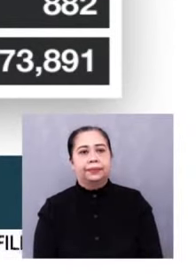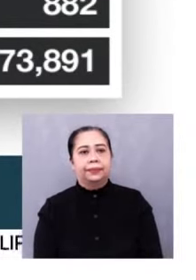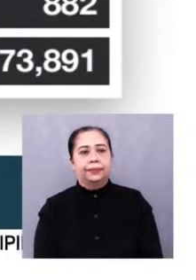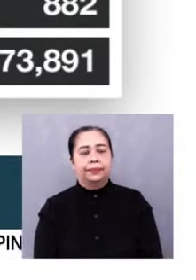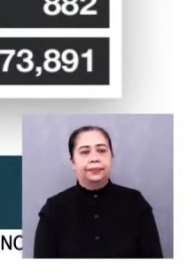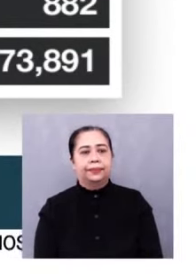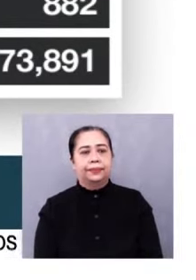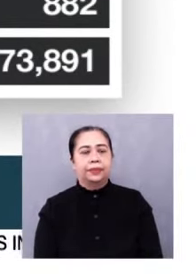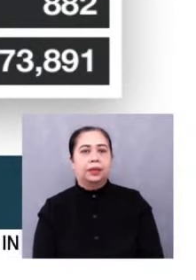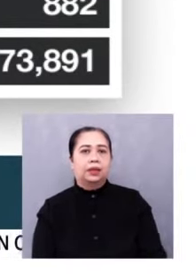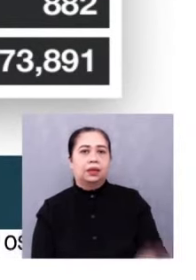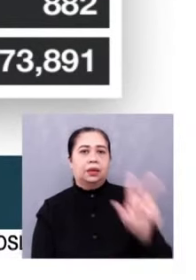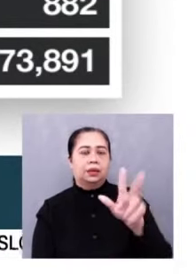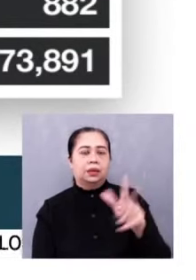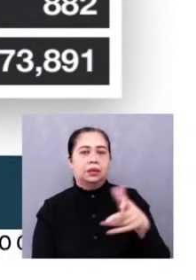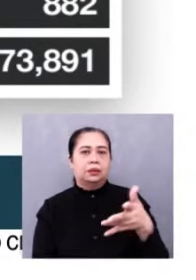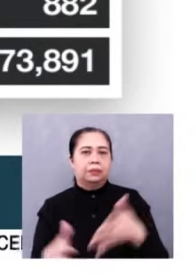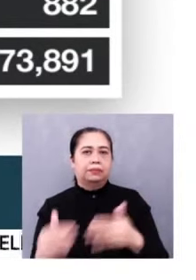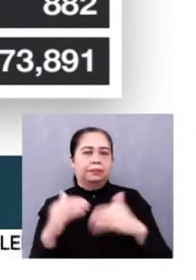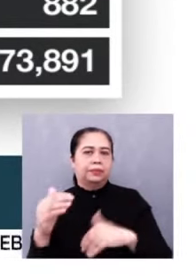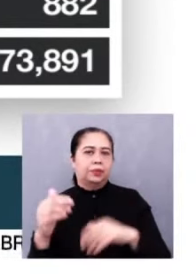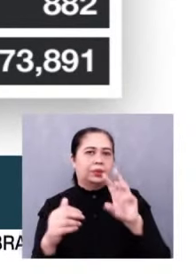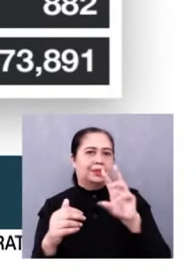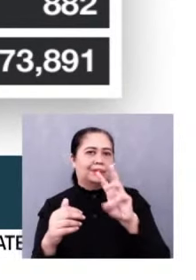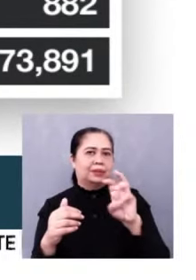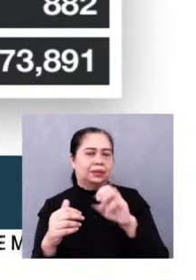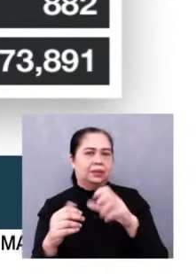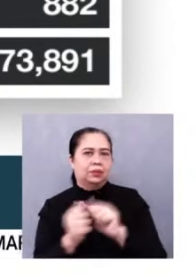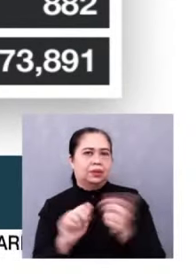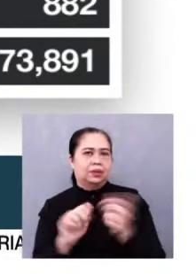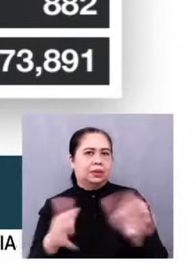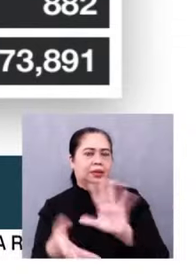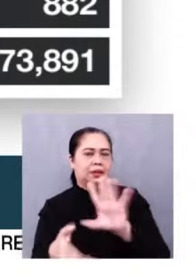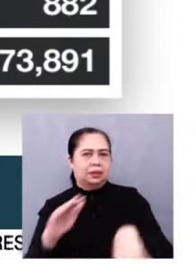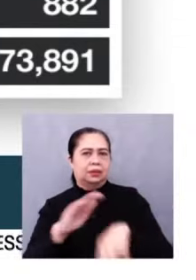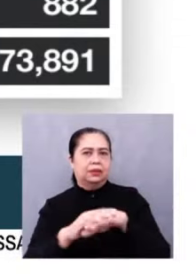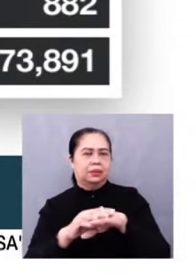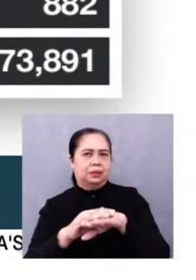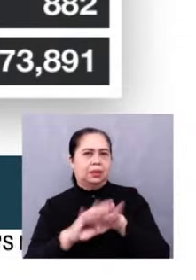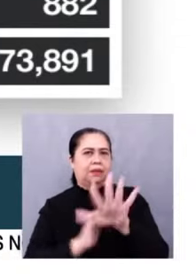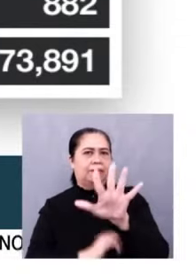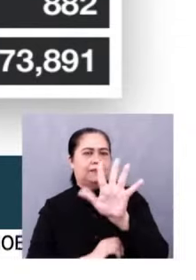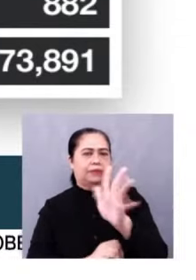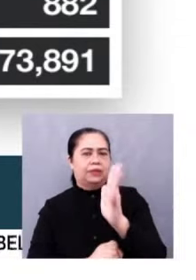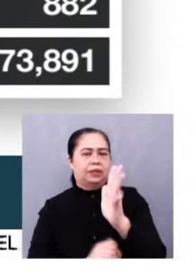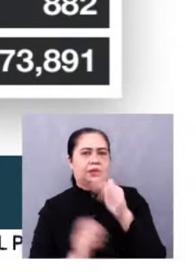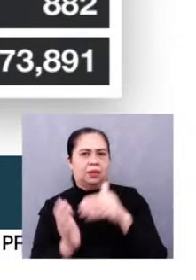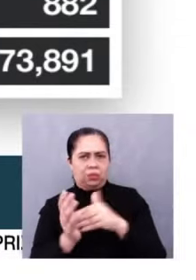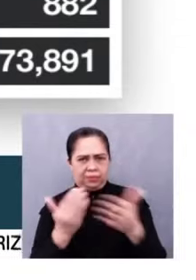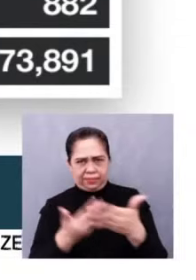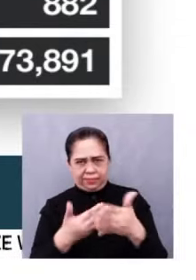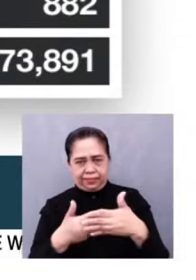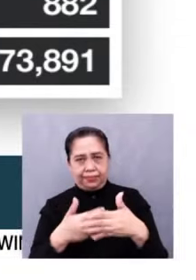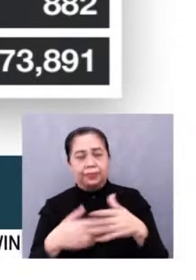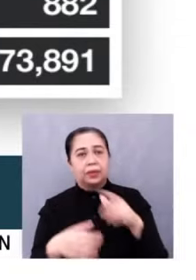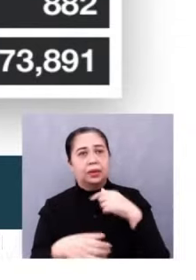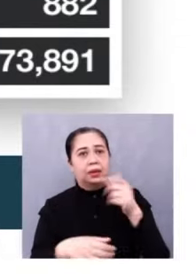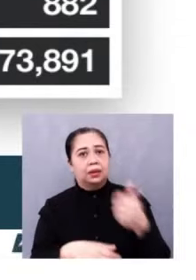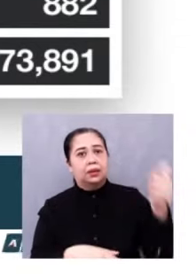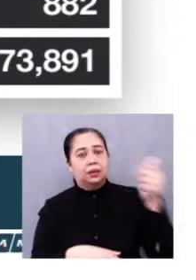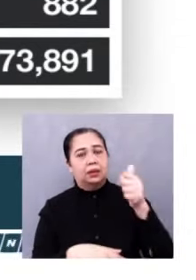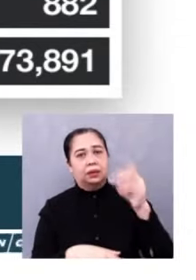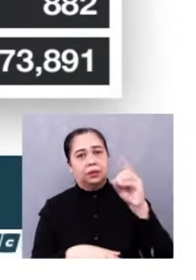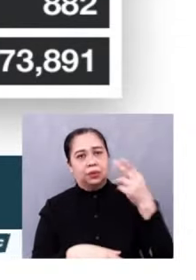have fallen below 600, but the death toll is approaching the 50,000 mark. Health officials